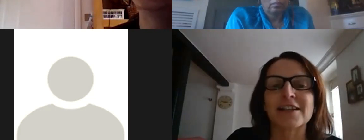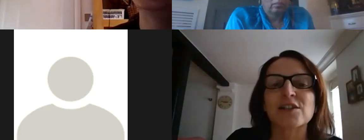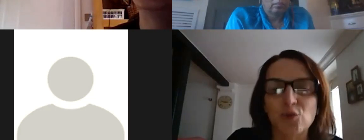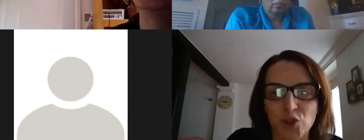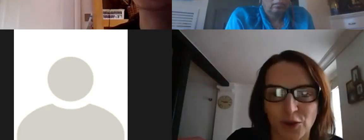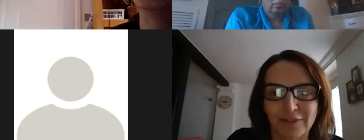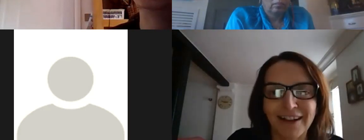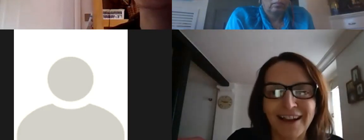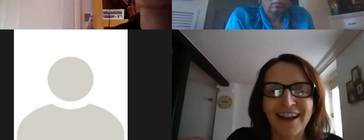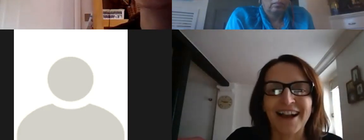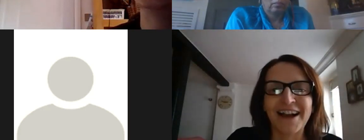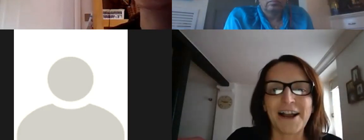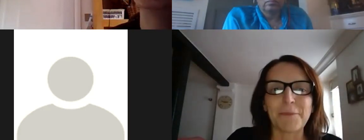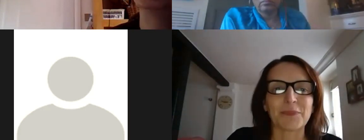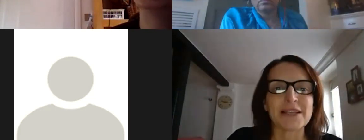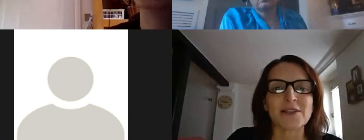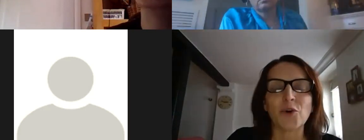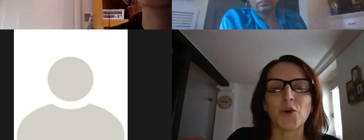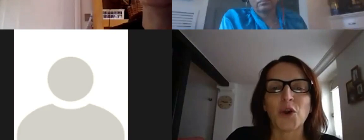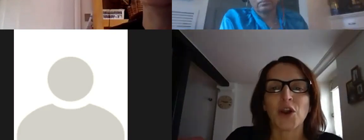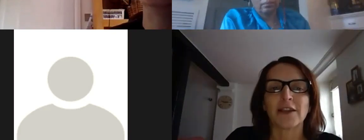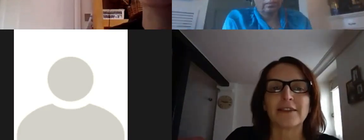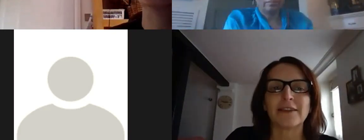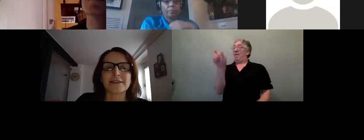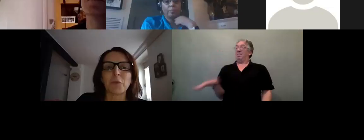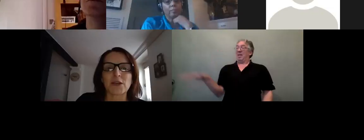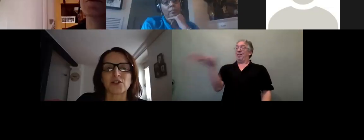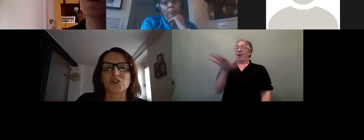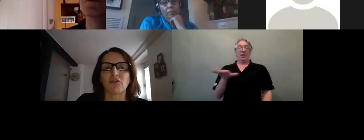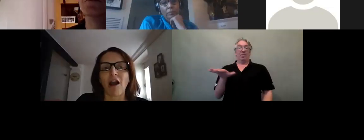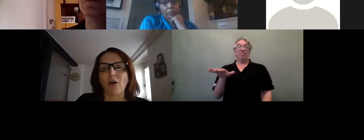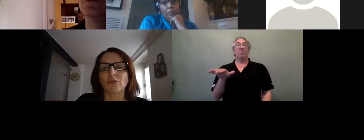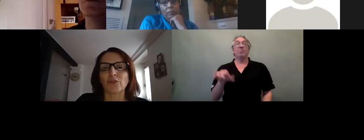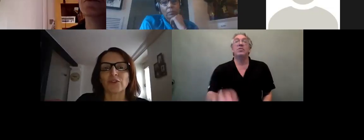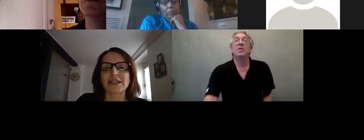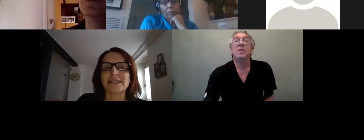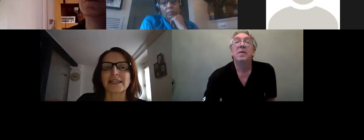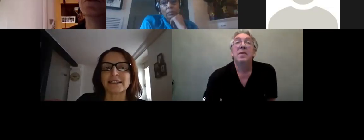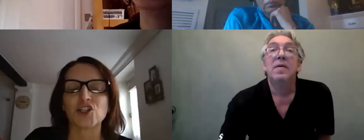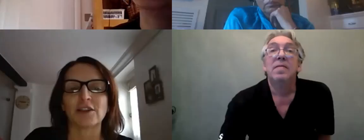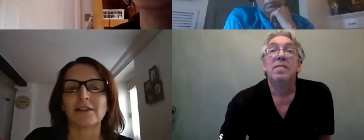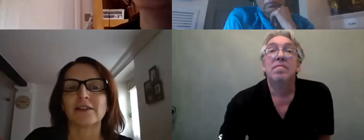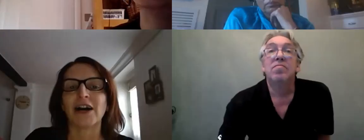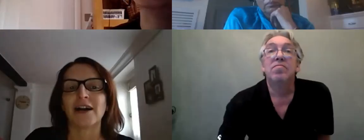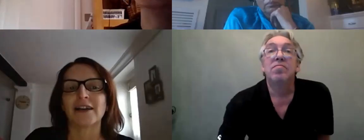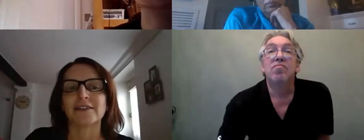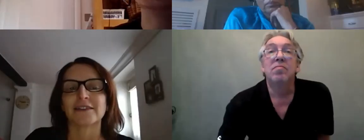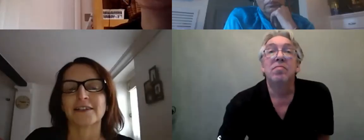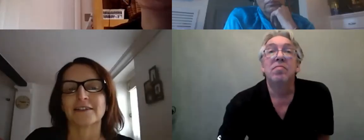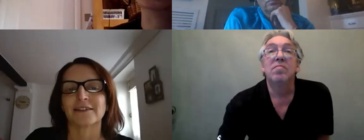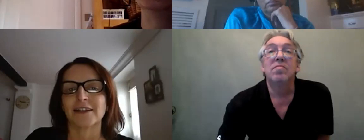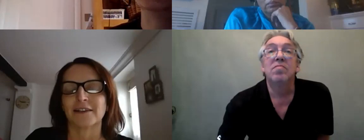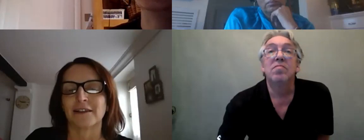digital exclusion. And so some questions around, there is still a digital